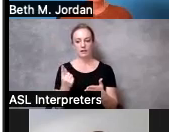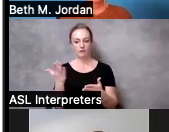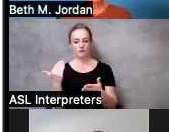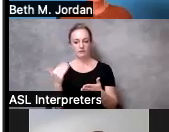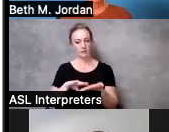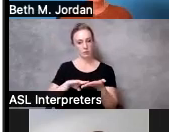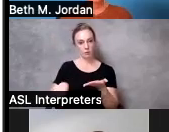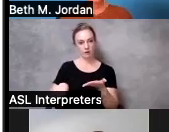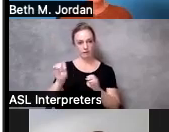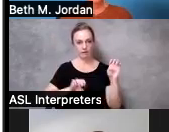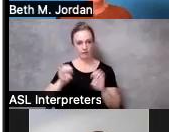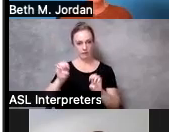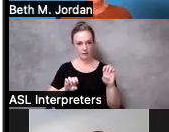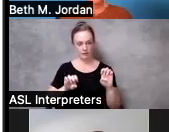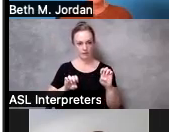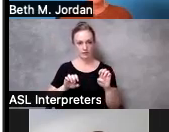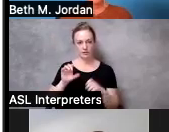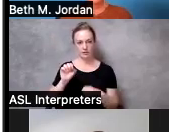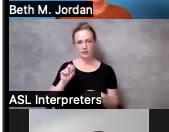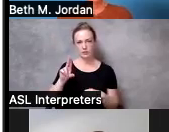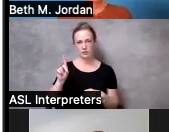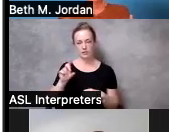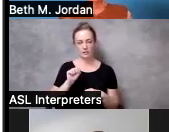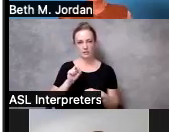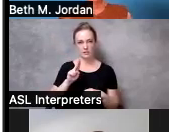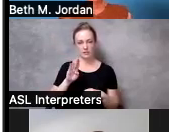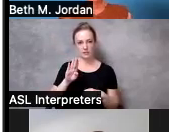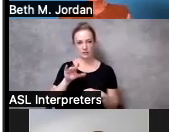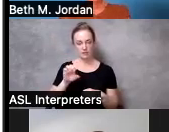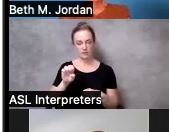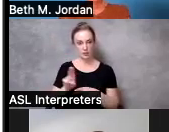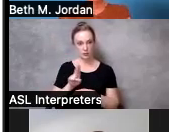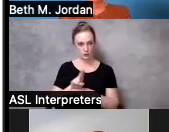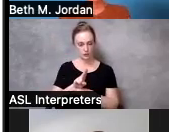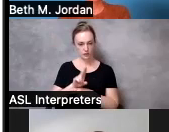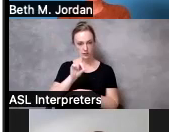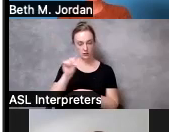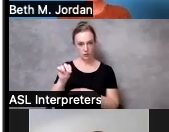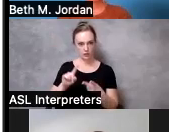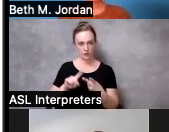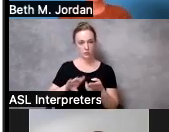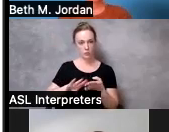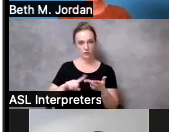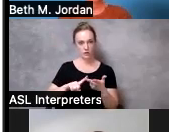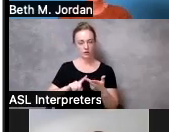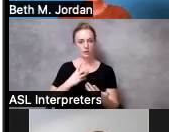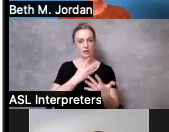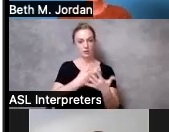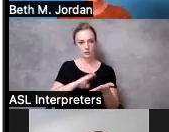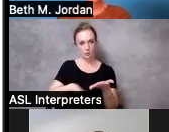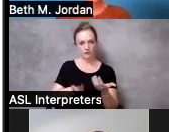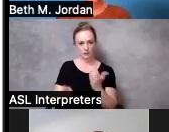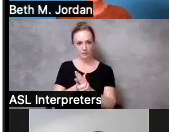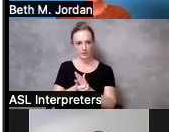evaluation, the SUD, substance use disorder 1115 waiver, incarceration waiver amendment, mobile crisis planning